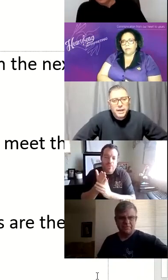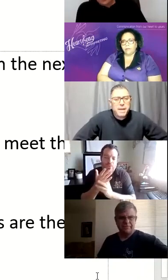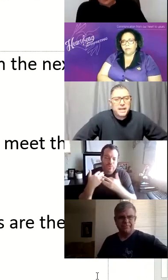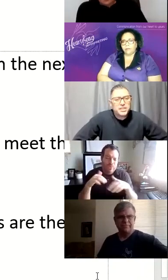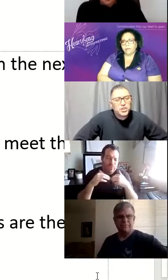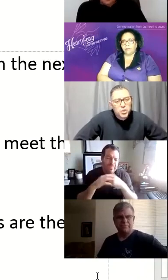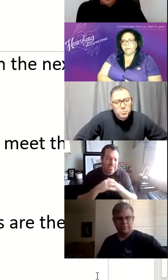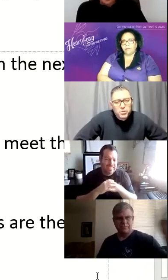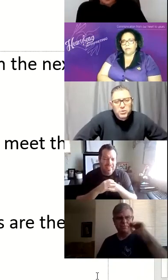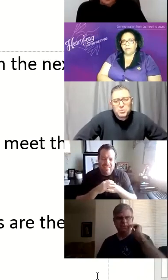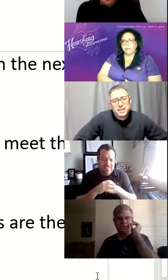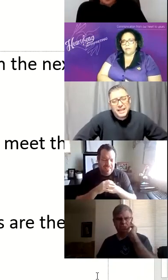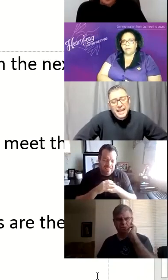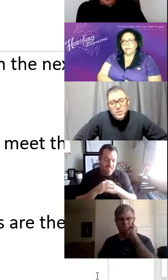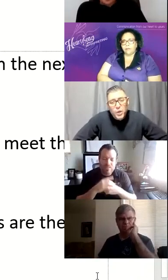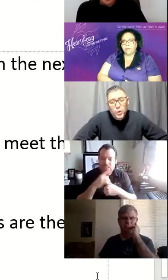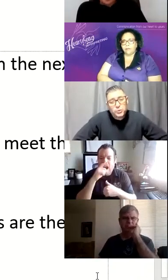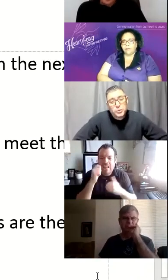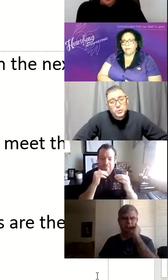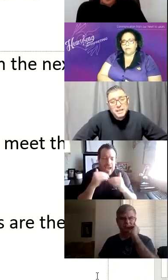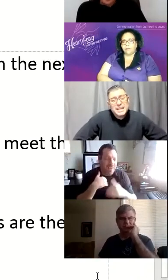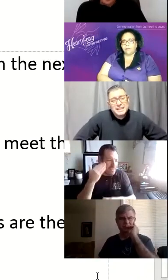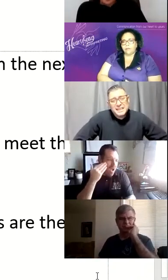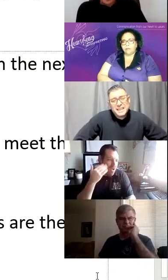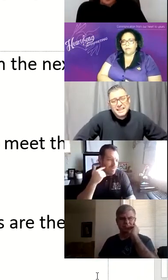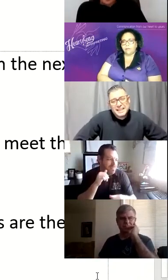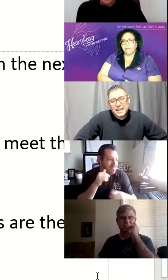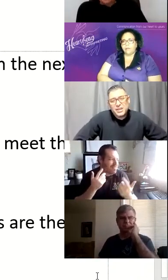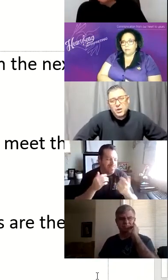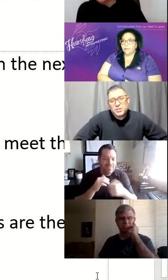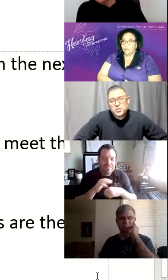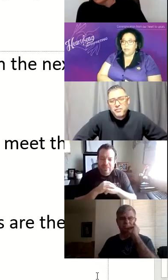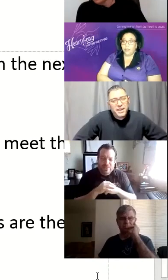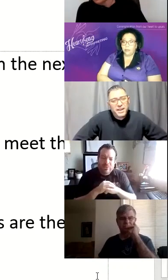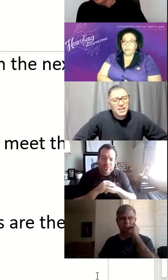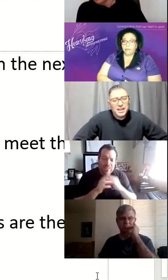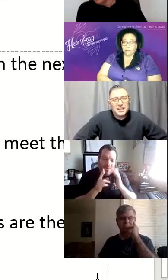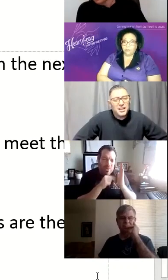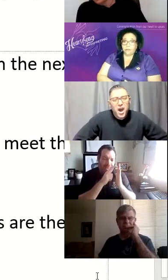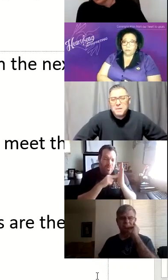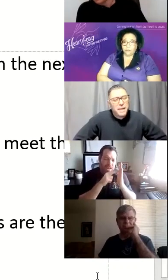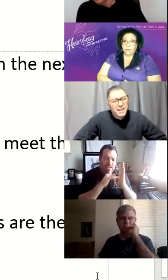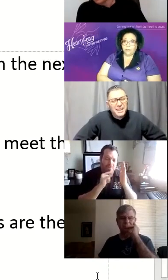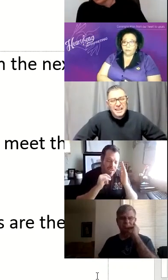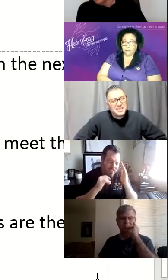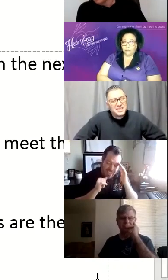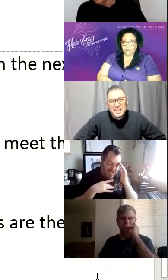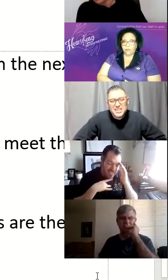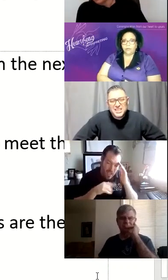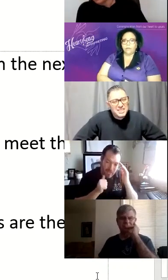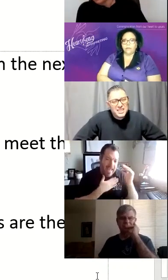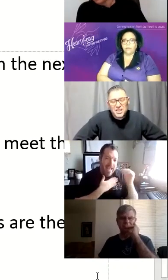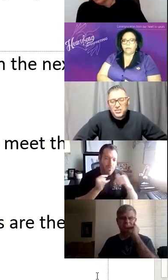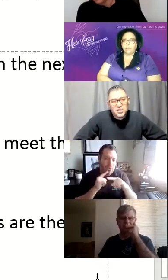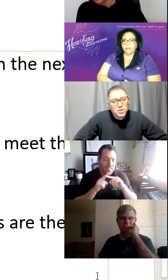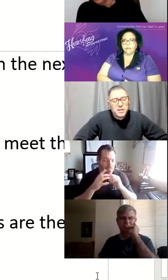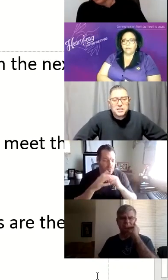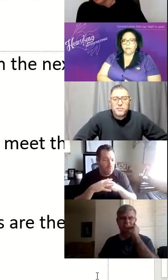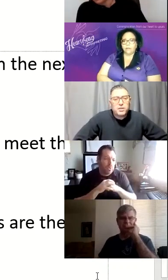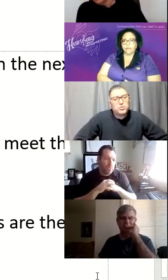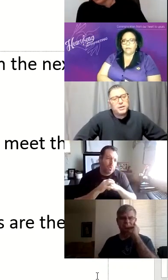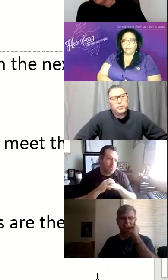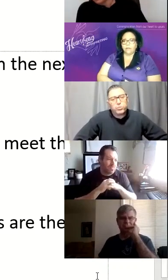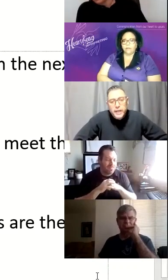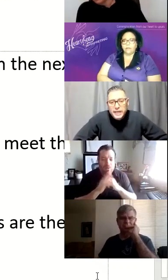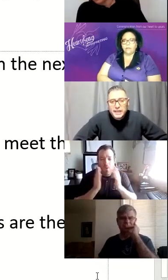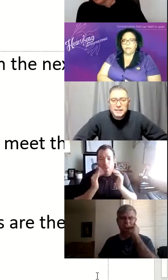them, what impacts the interpreters, what do they have to go through, things like that. It's trying to find an odd balance. It's just, there's so much stuff